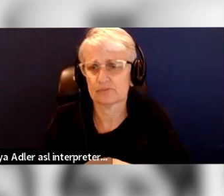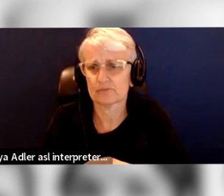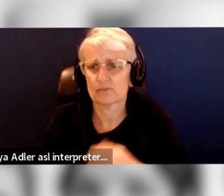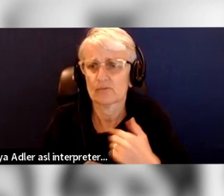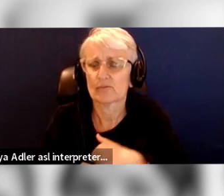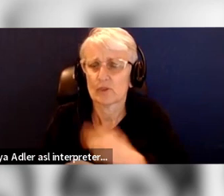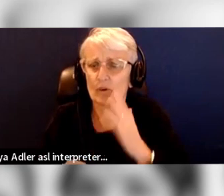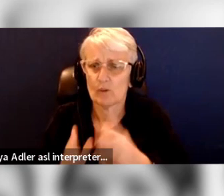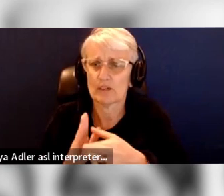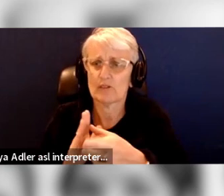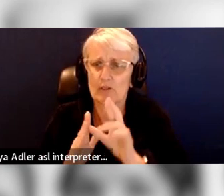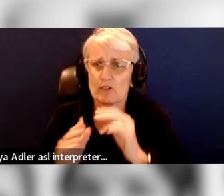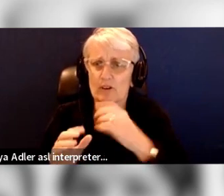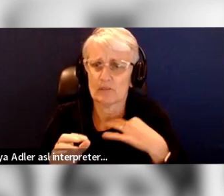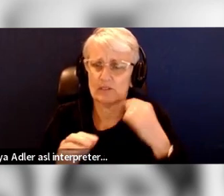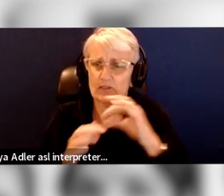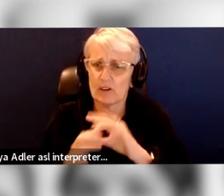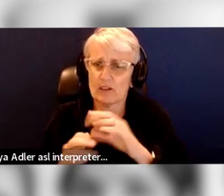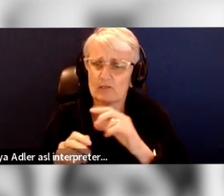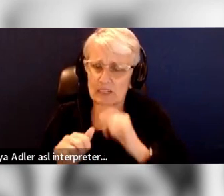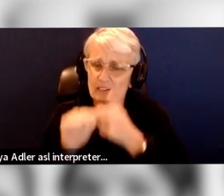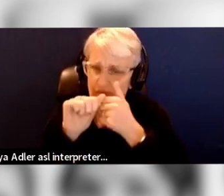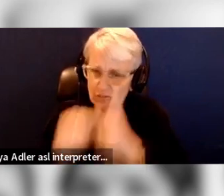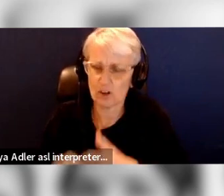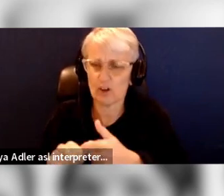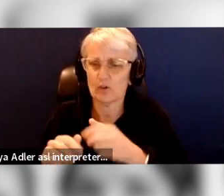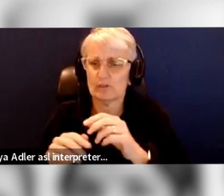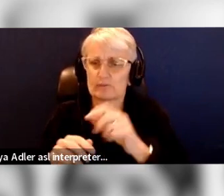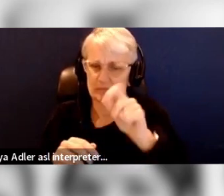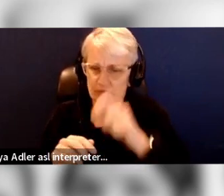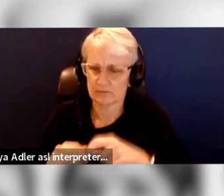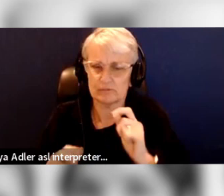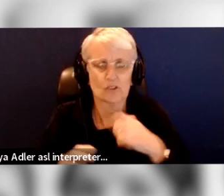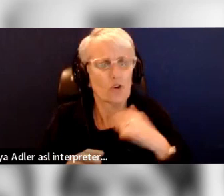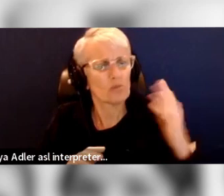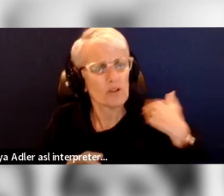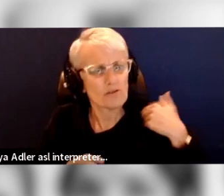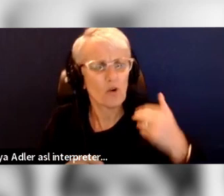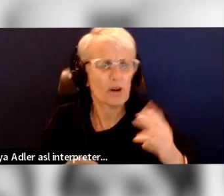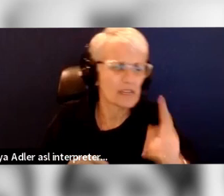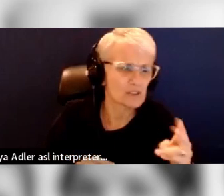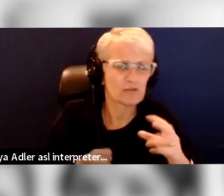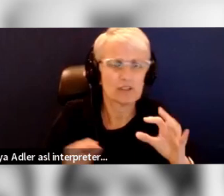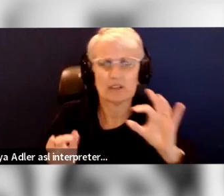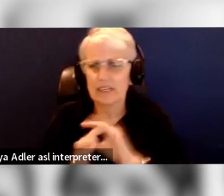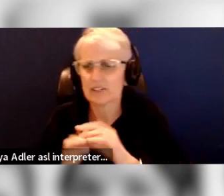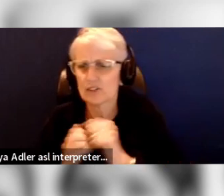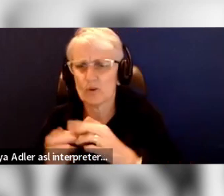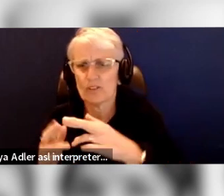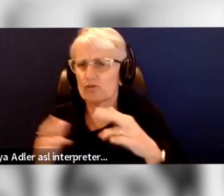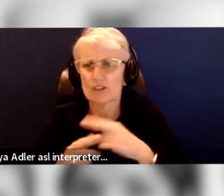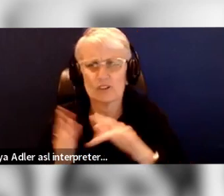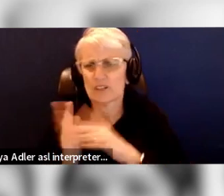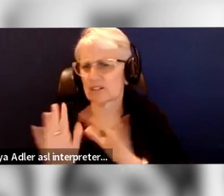be reviewing applications based on the rubric only. So your previous history and connection with the Regional Innovation Center is not